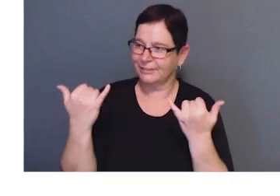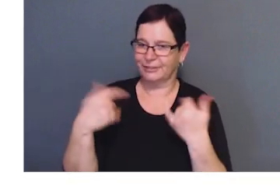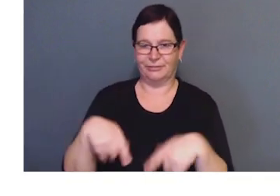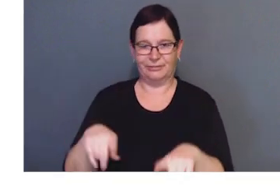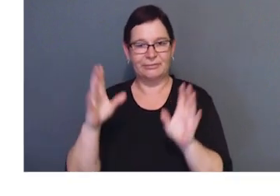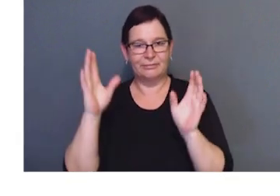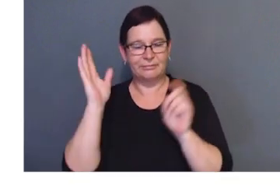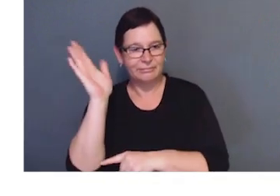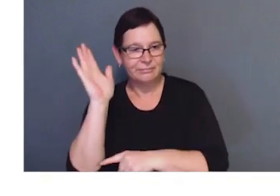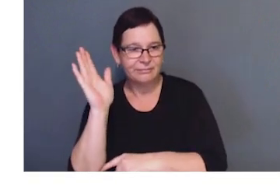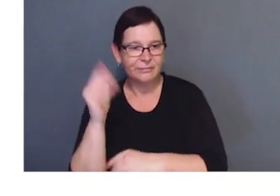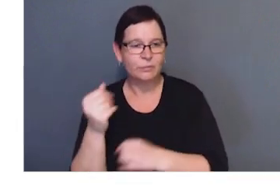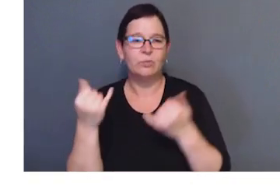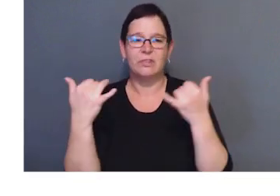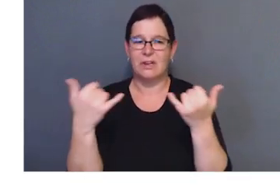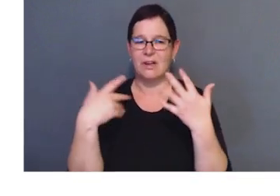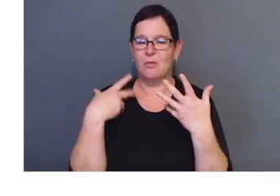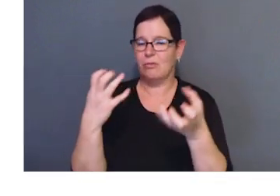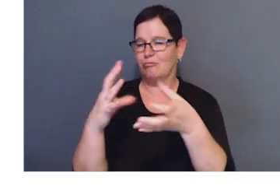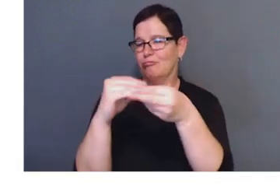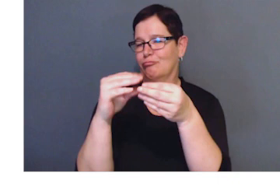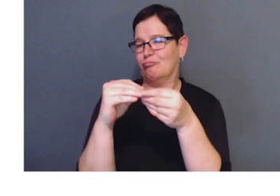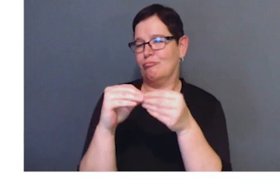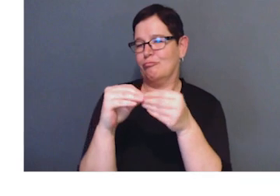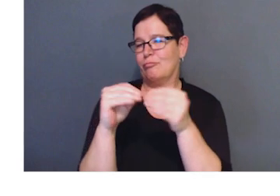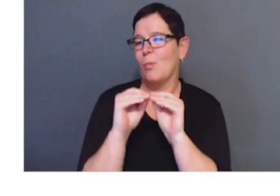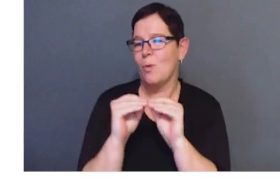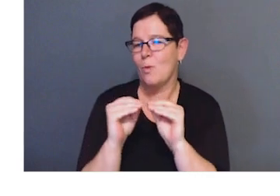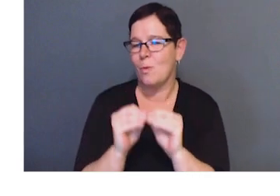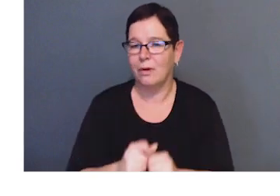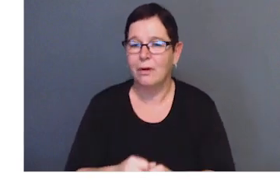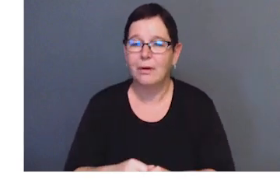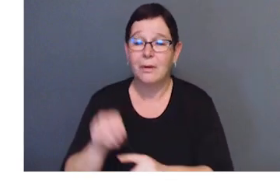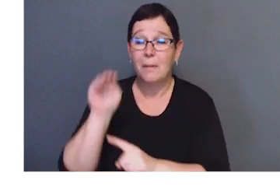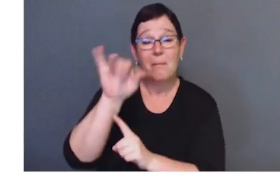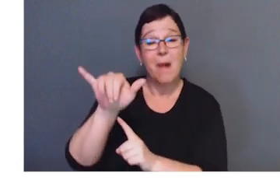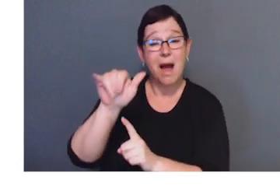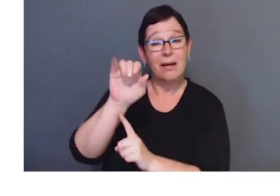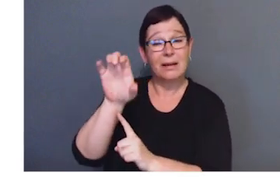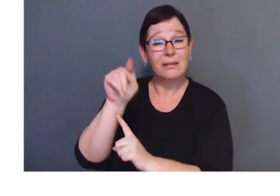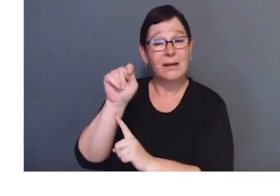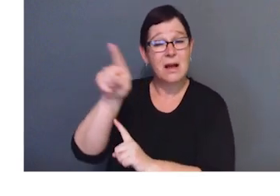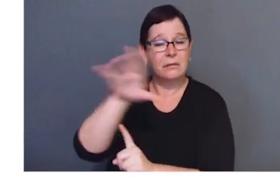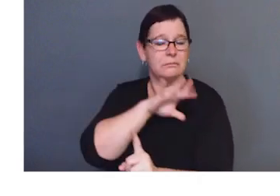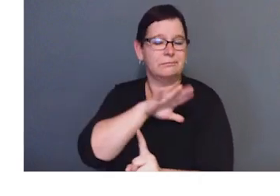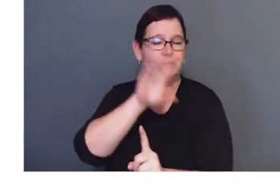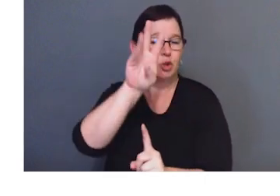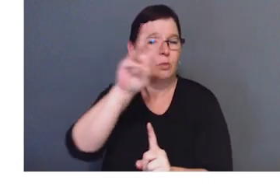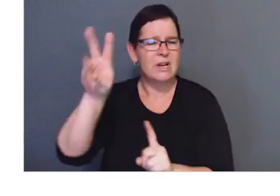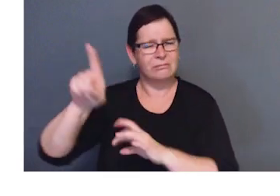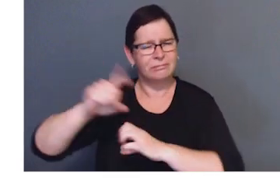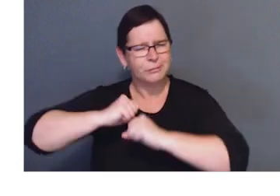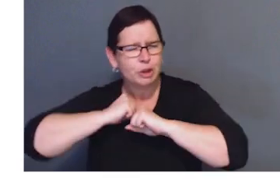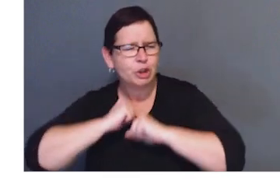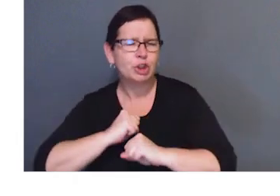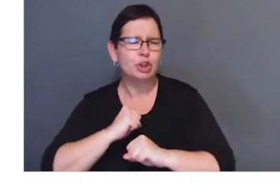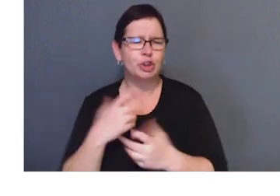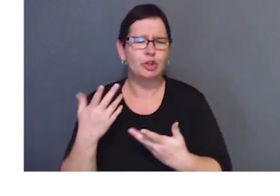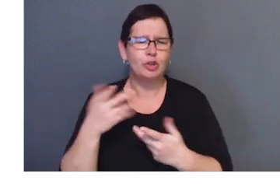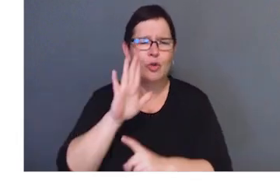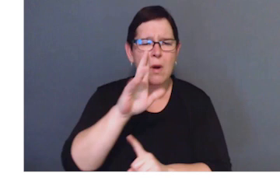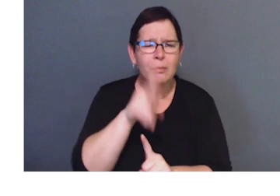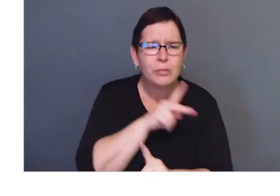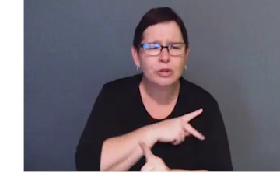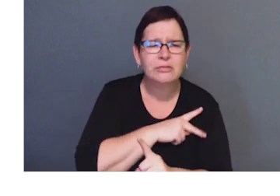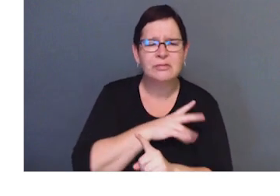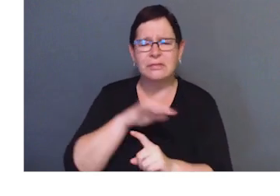My Account is a secure portal that lets you view your personal income tax and benefit information and manage your individual tax affairs online